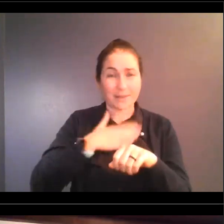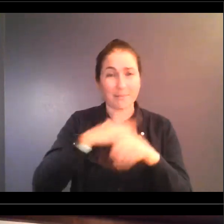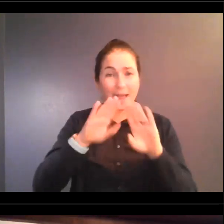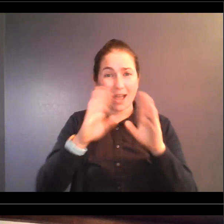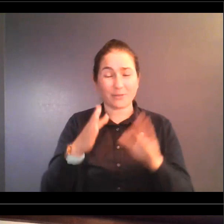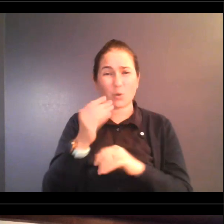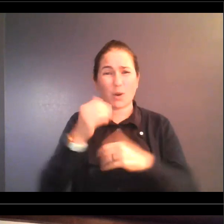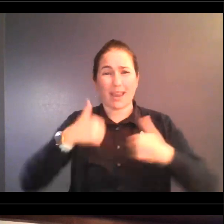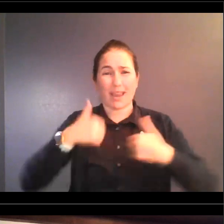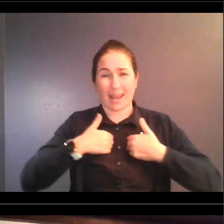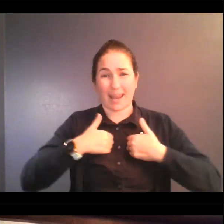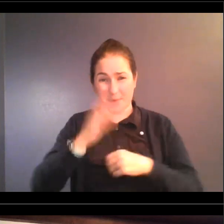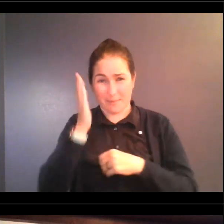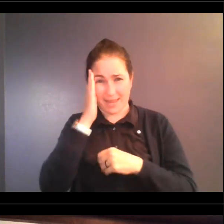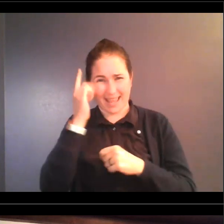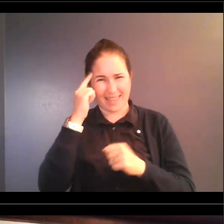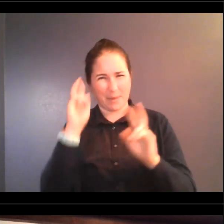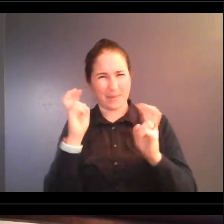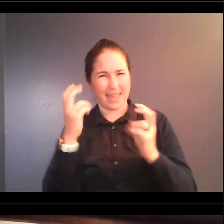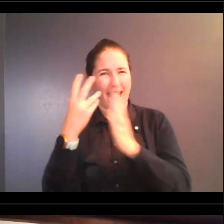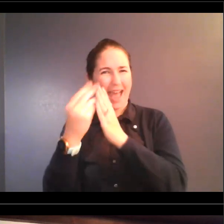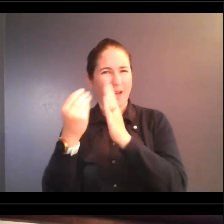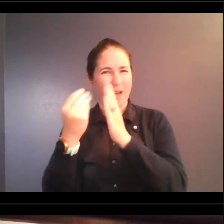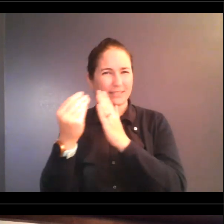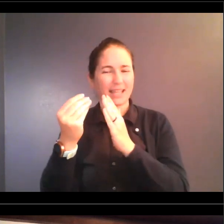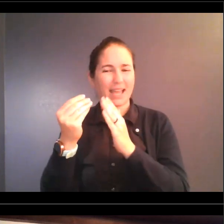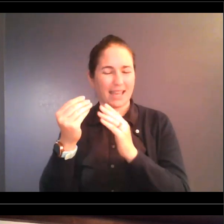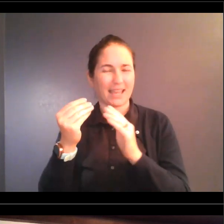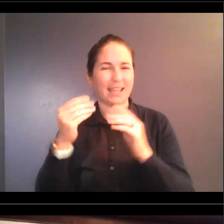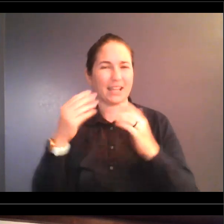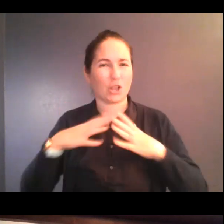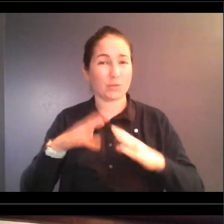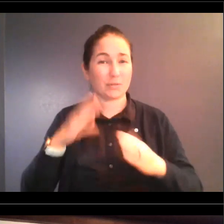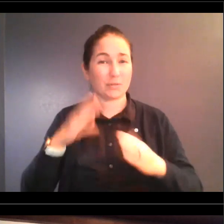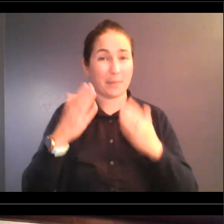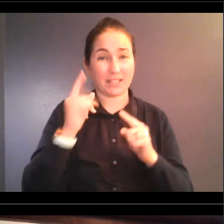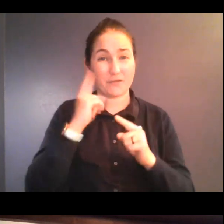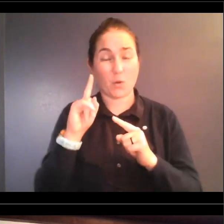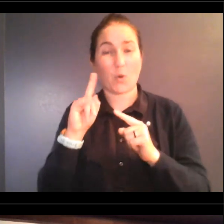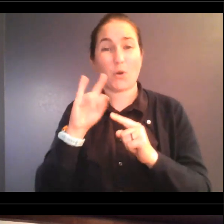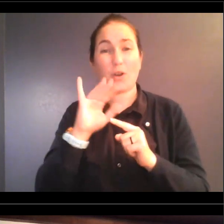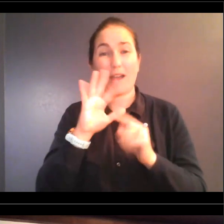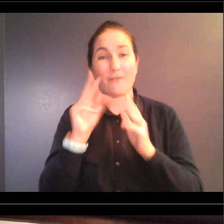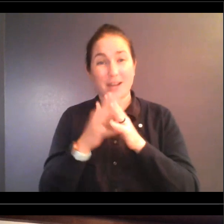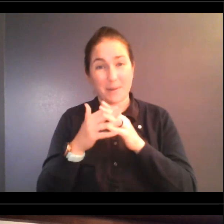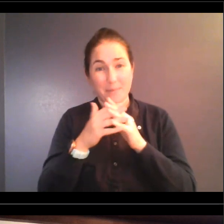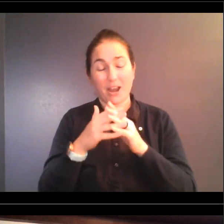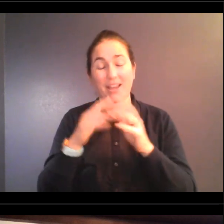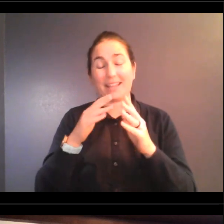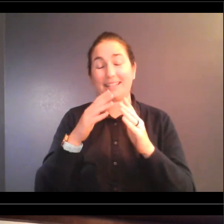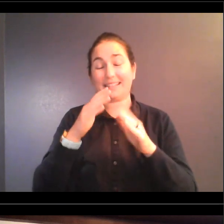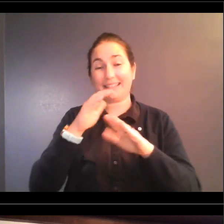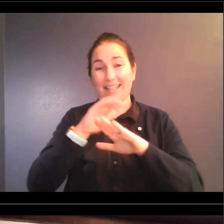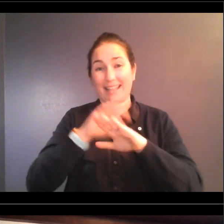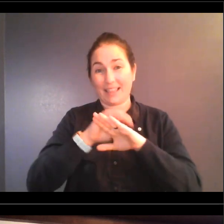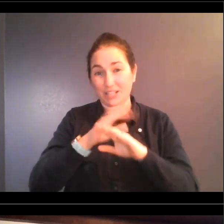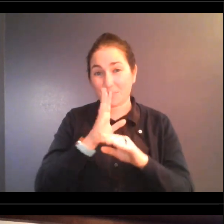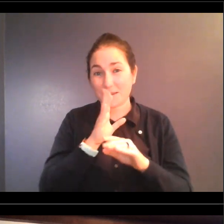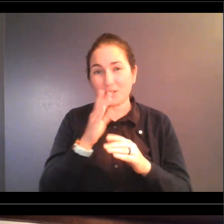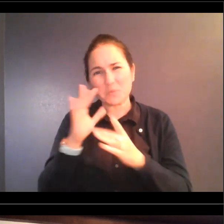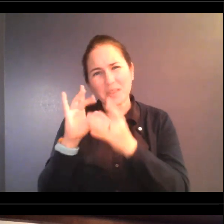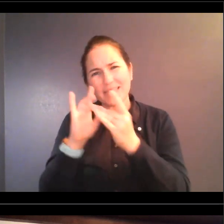also, I think that maybe outside clothes is a term registered for African American English speakers. So like it was related, but it